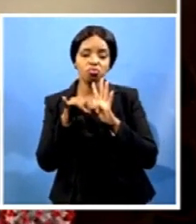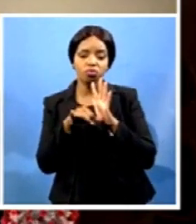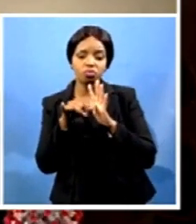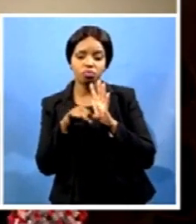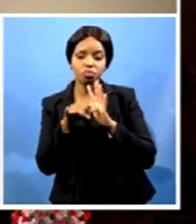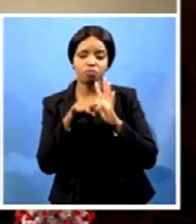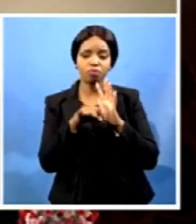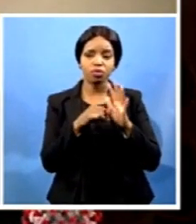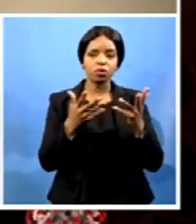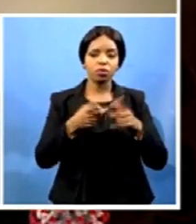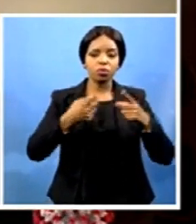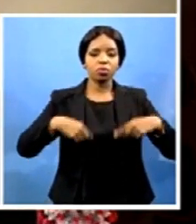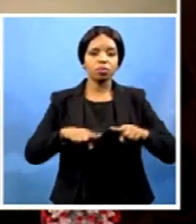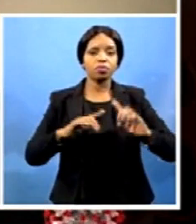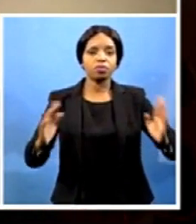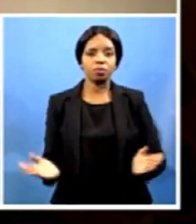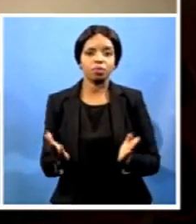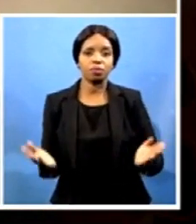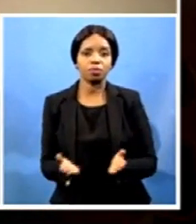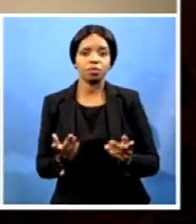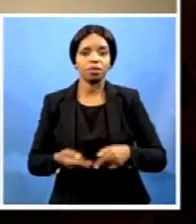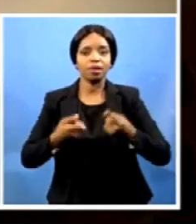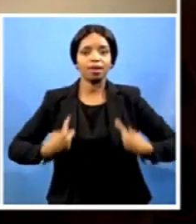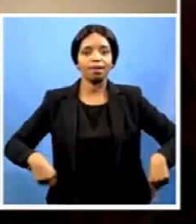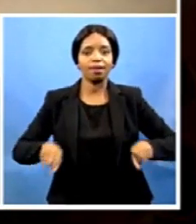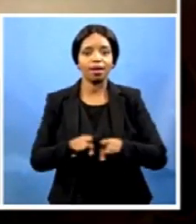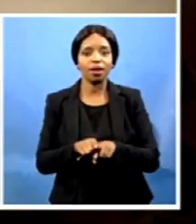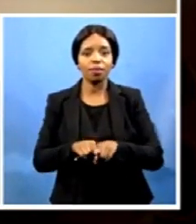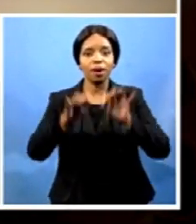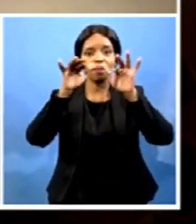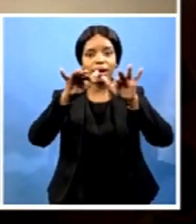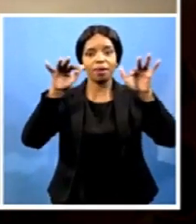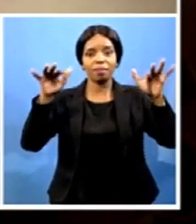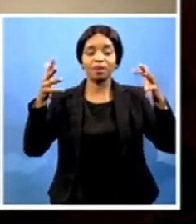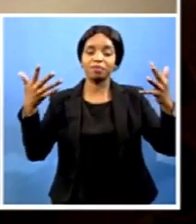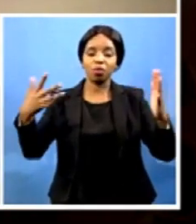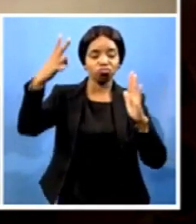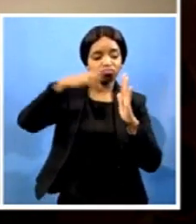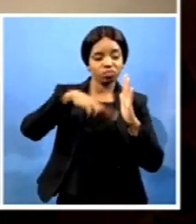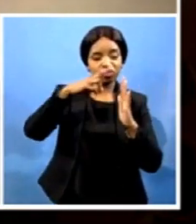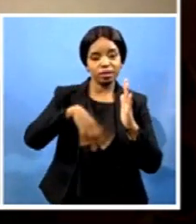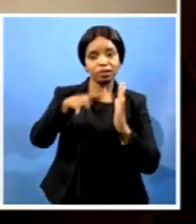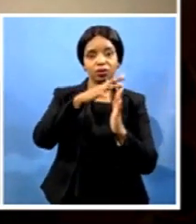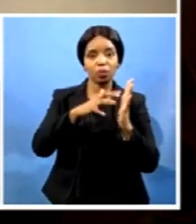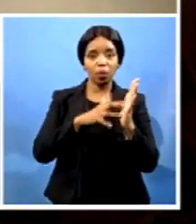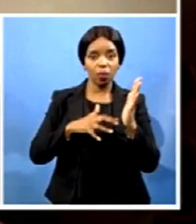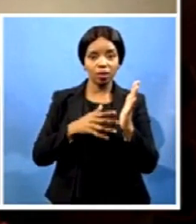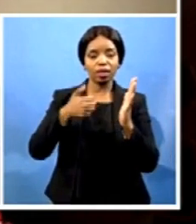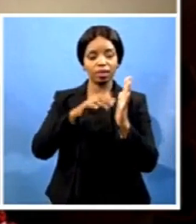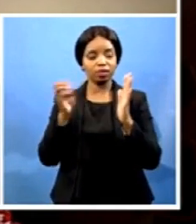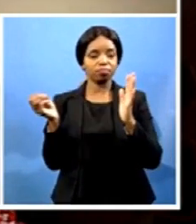our public to read stories and post them on YouTube, especially